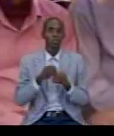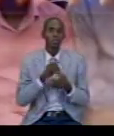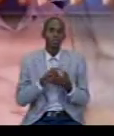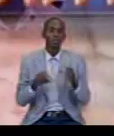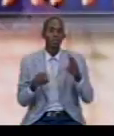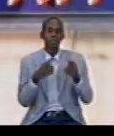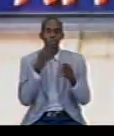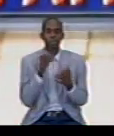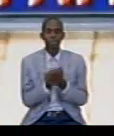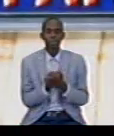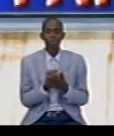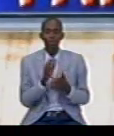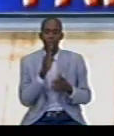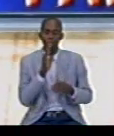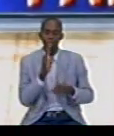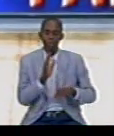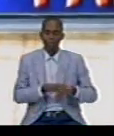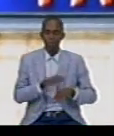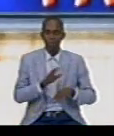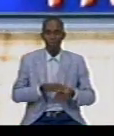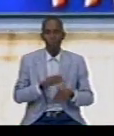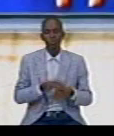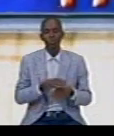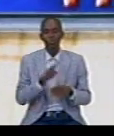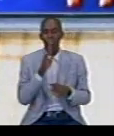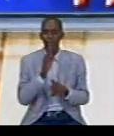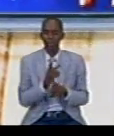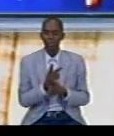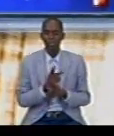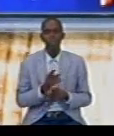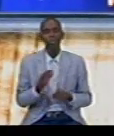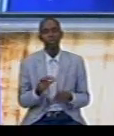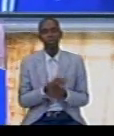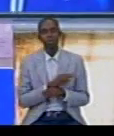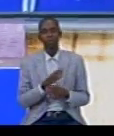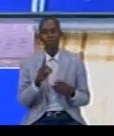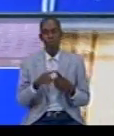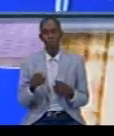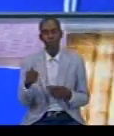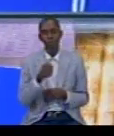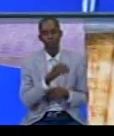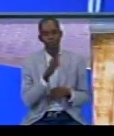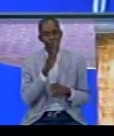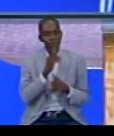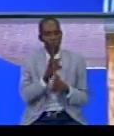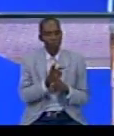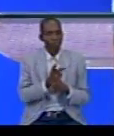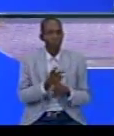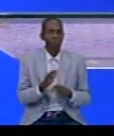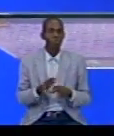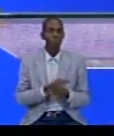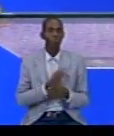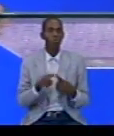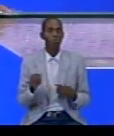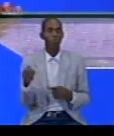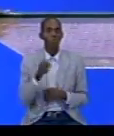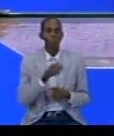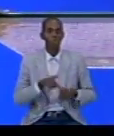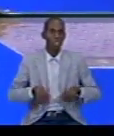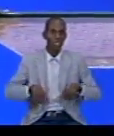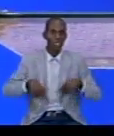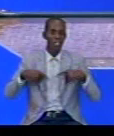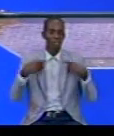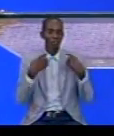verse 16, take heed unto thyself. Don't be timid. Take heed unto thyself. Live